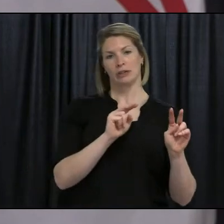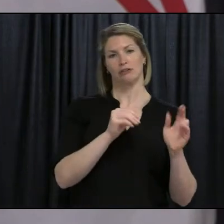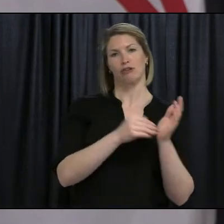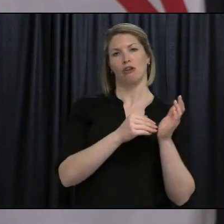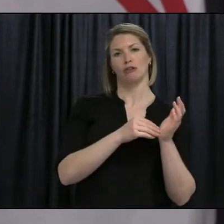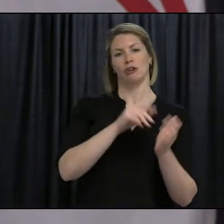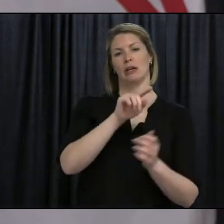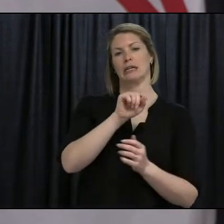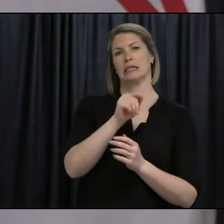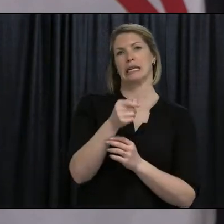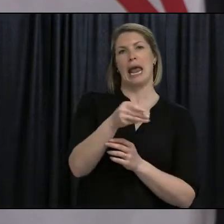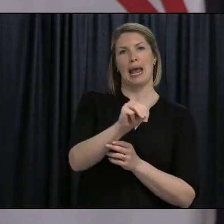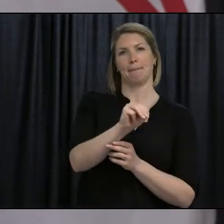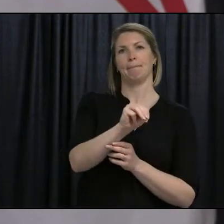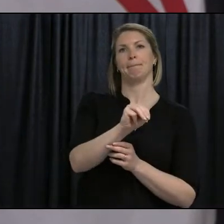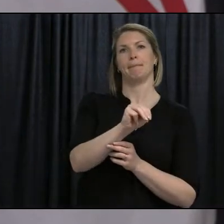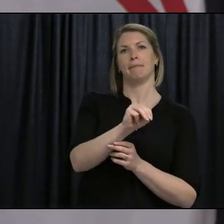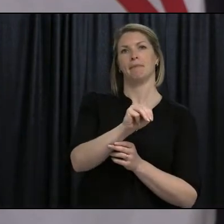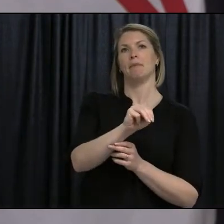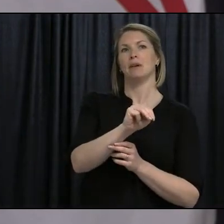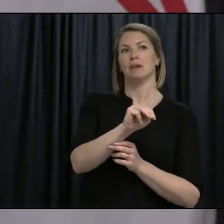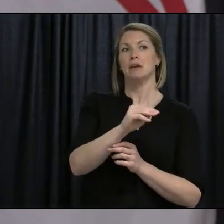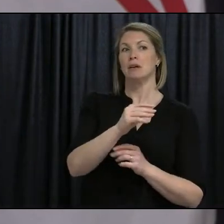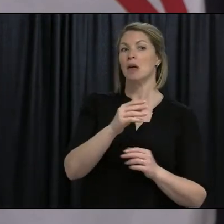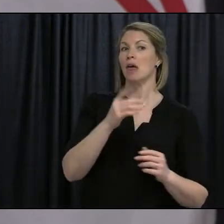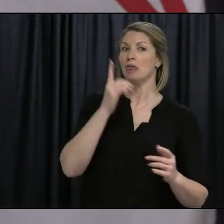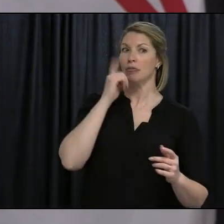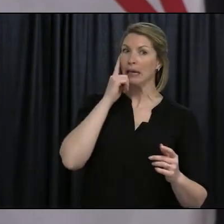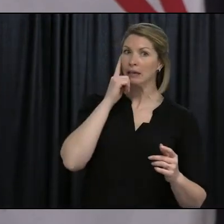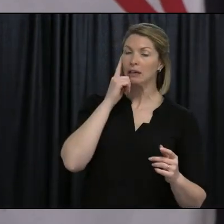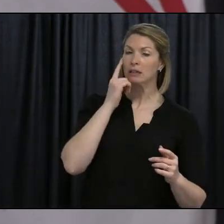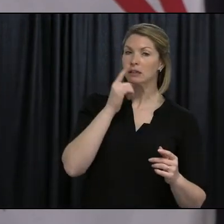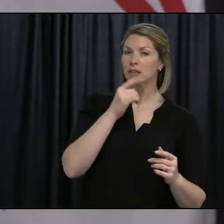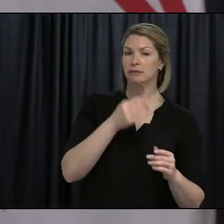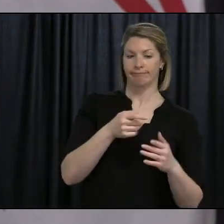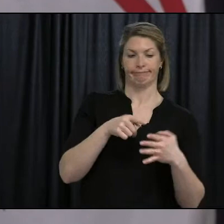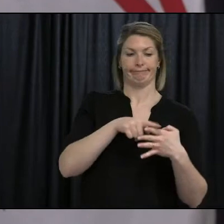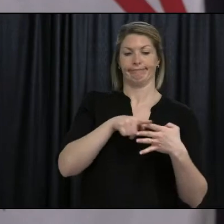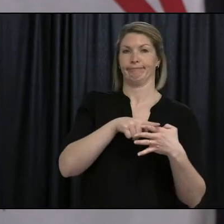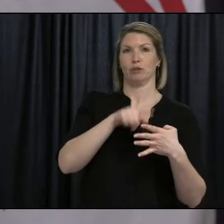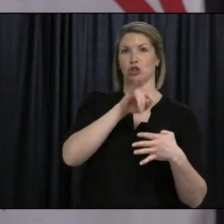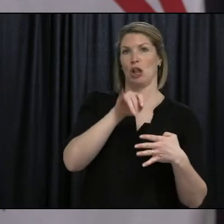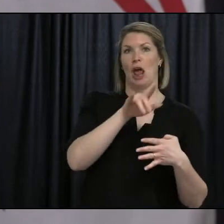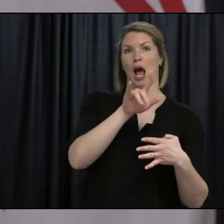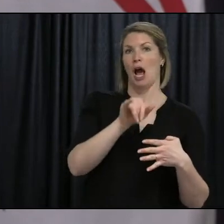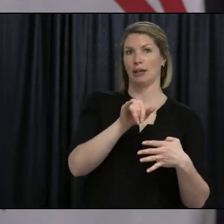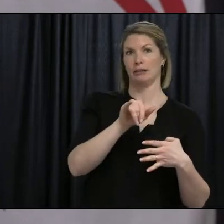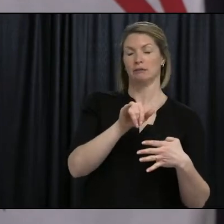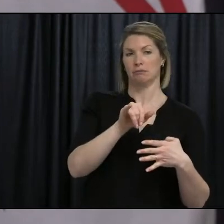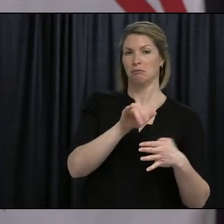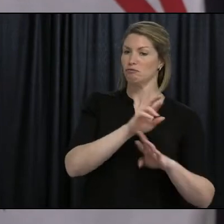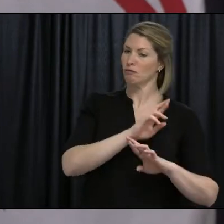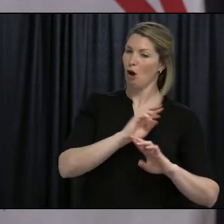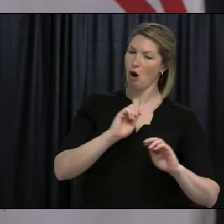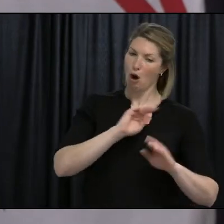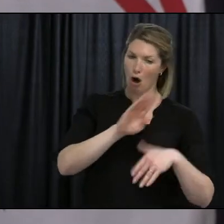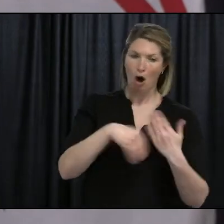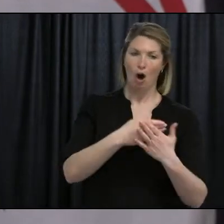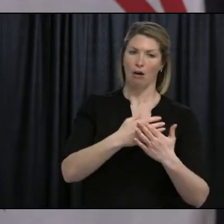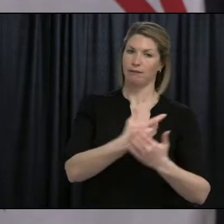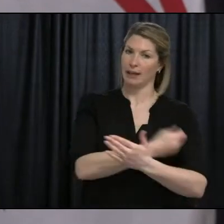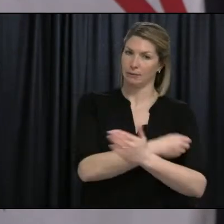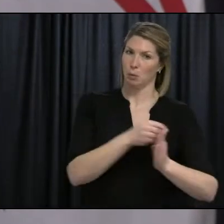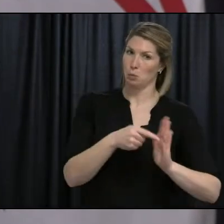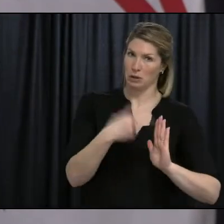population vaccinated by early July, that this summer will look different. It won't be as it was in 2018